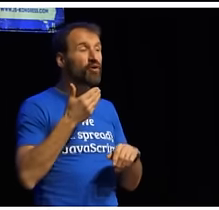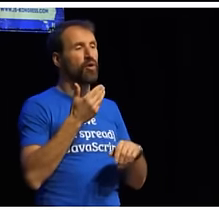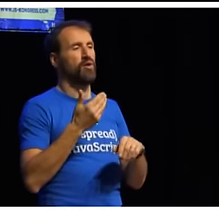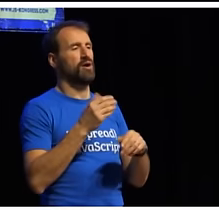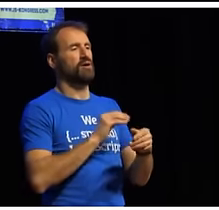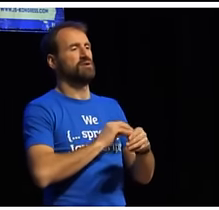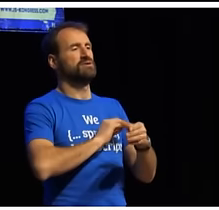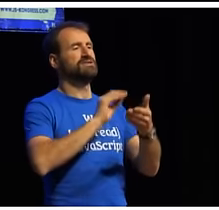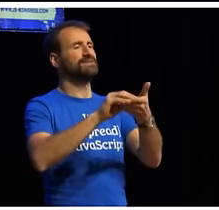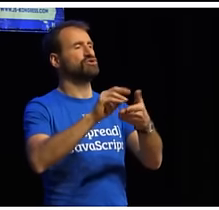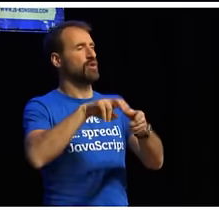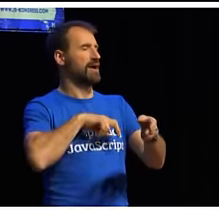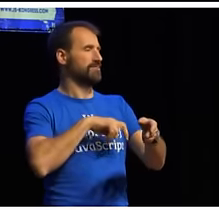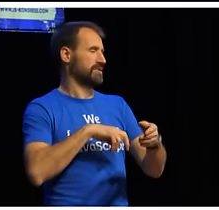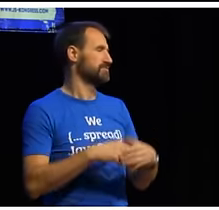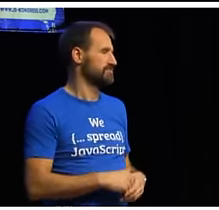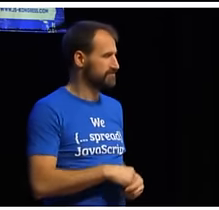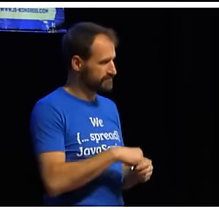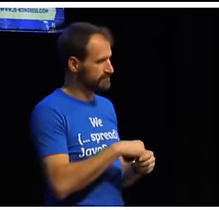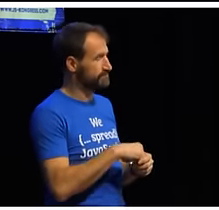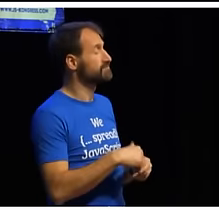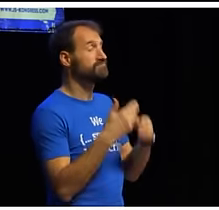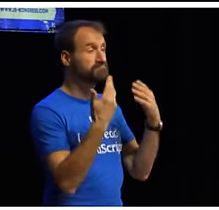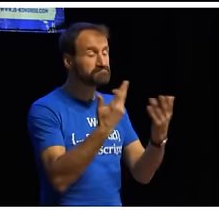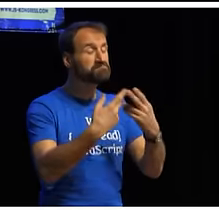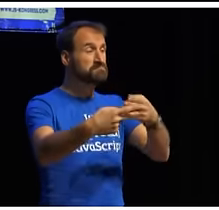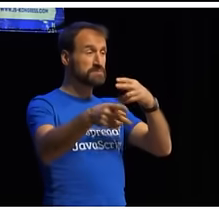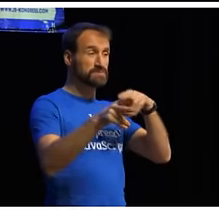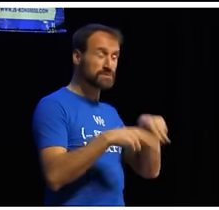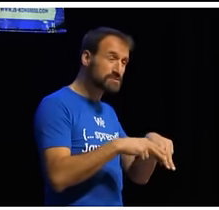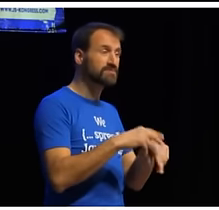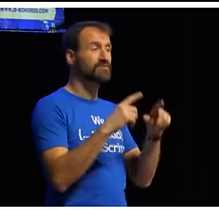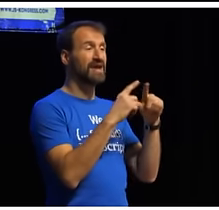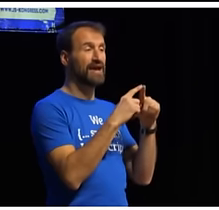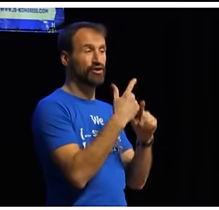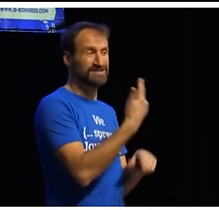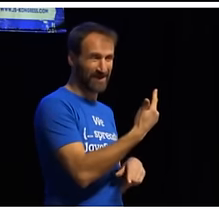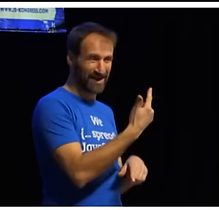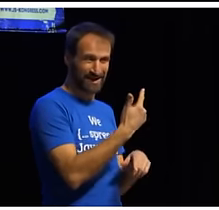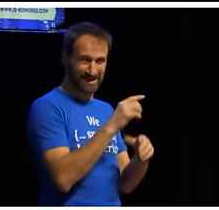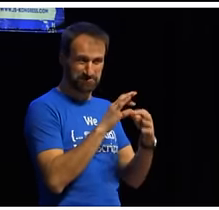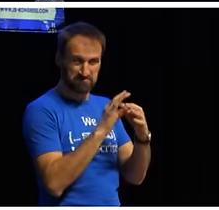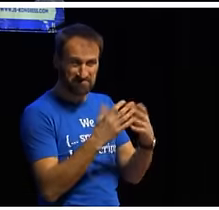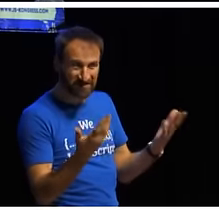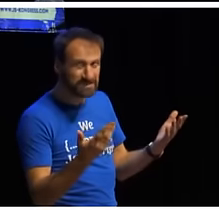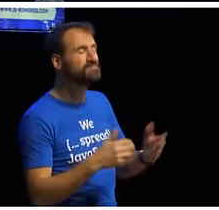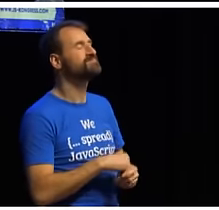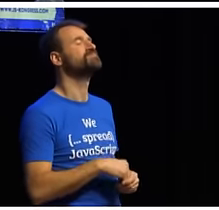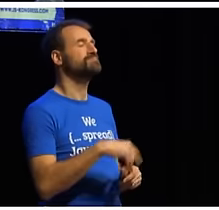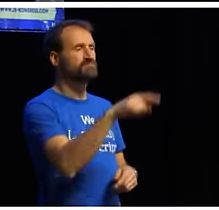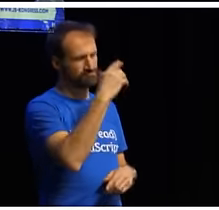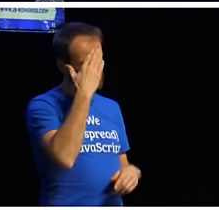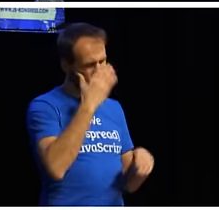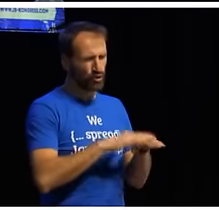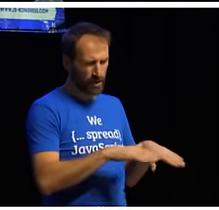So now let's get back to the Angular 2 related stuff. You know the basics of RxJS